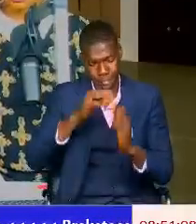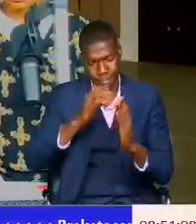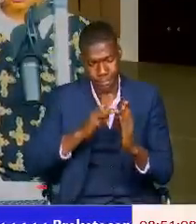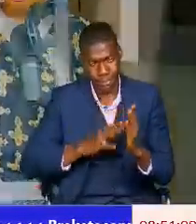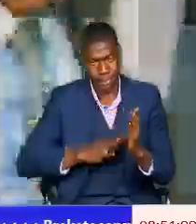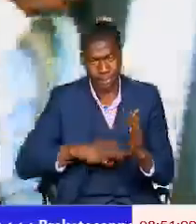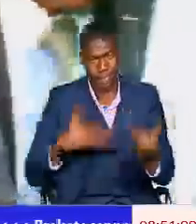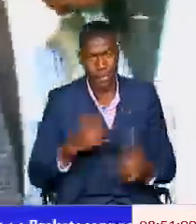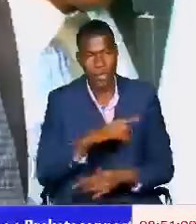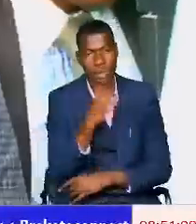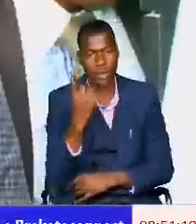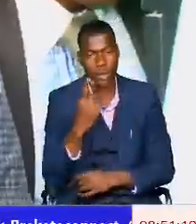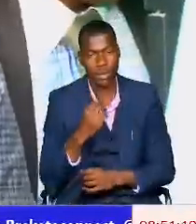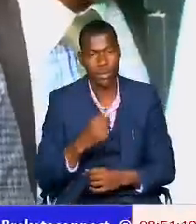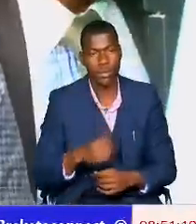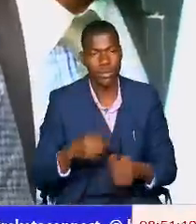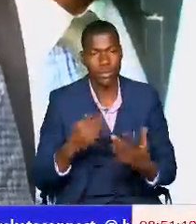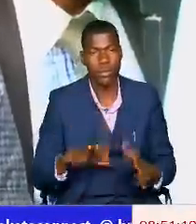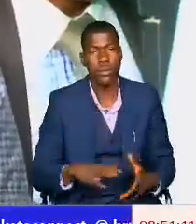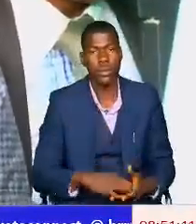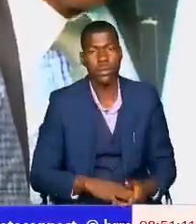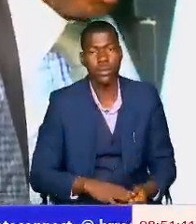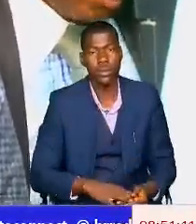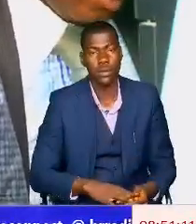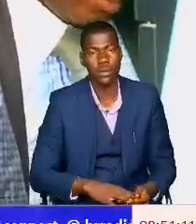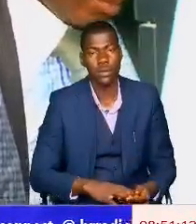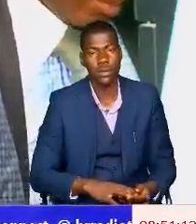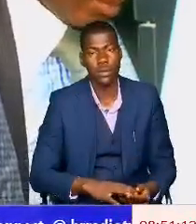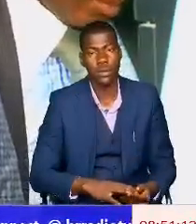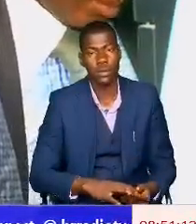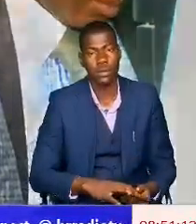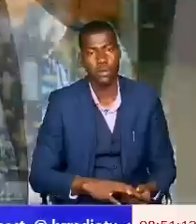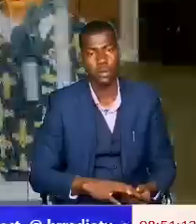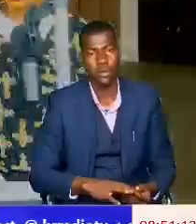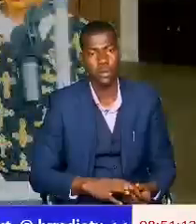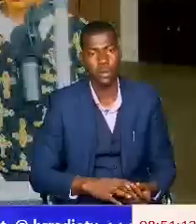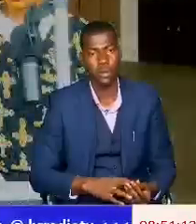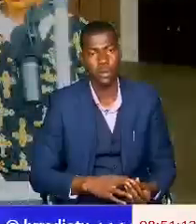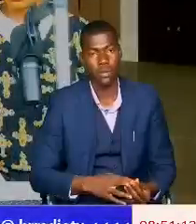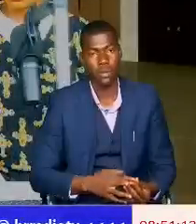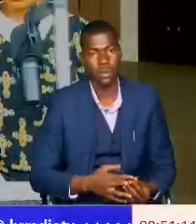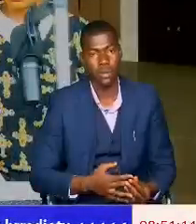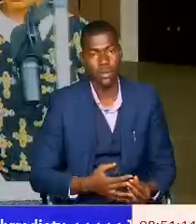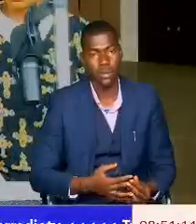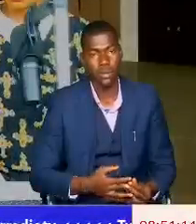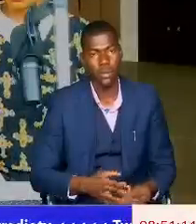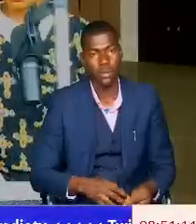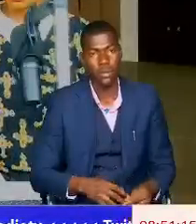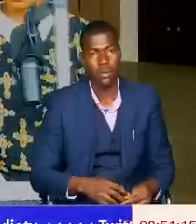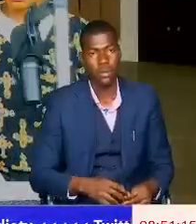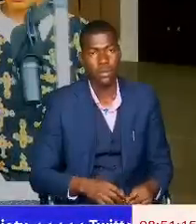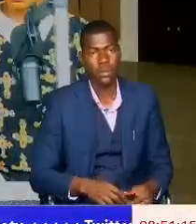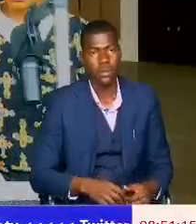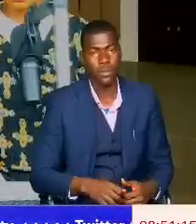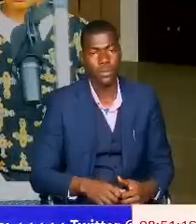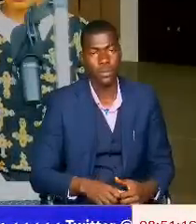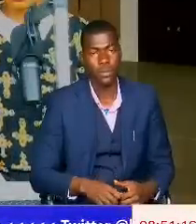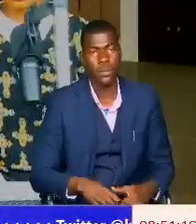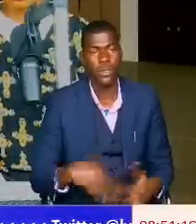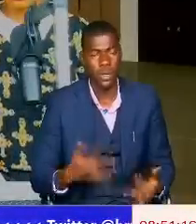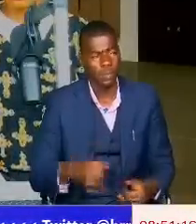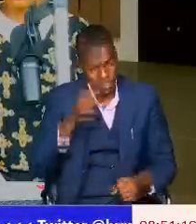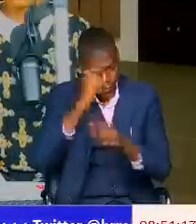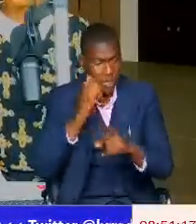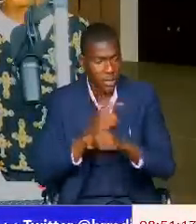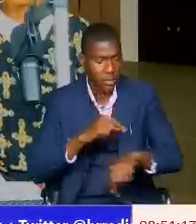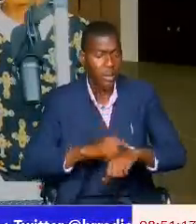and finish the list. Okay, if I sir. Check the ones where you never we don't include, may I go and catch the ones where you know include. Yes, sir. My brothers, my